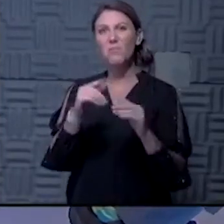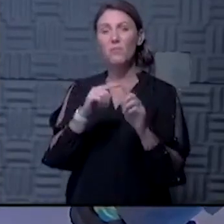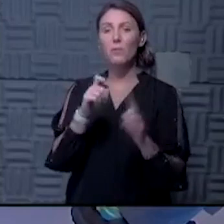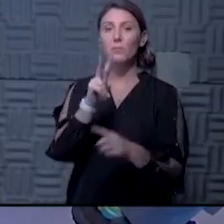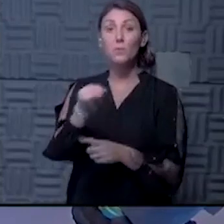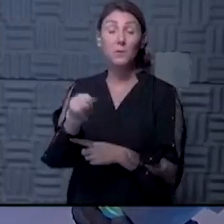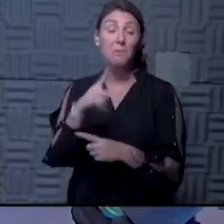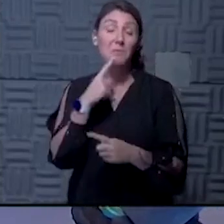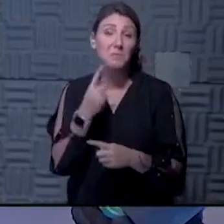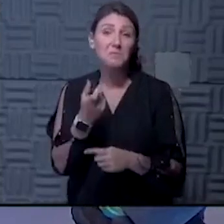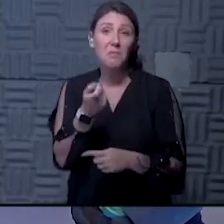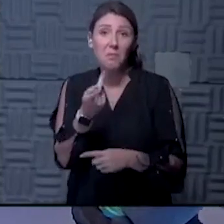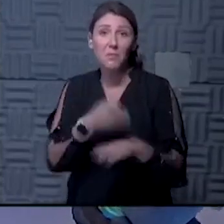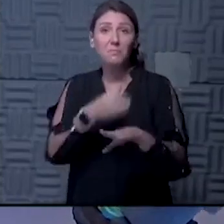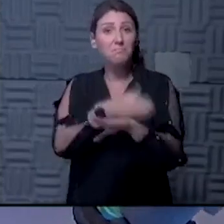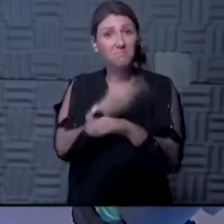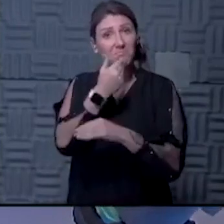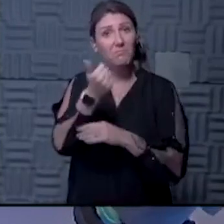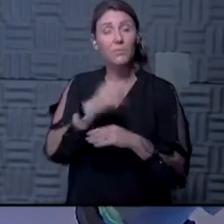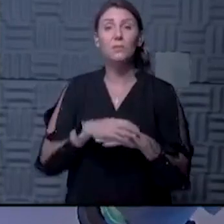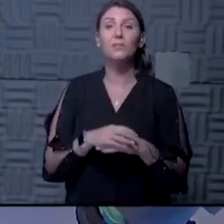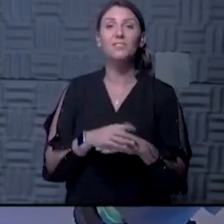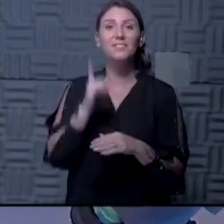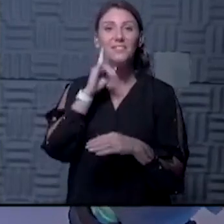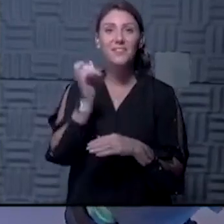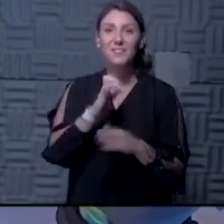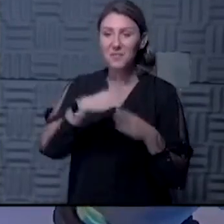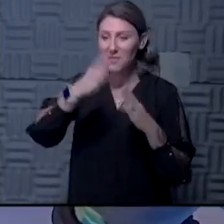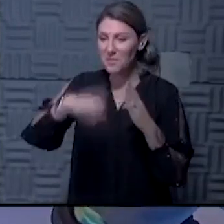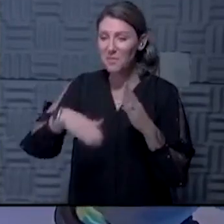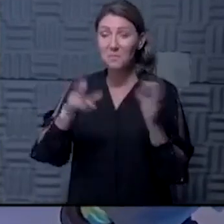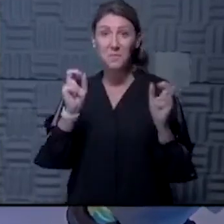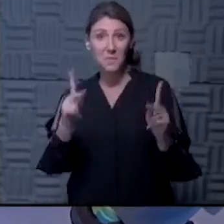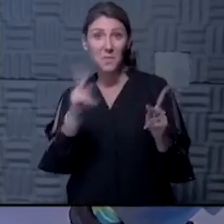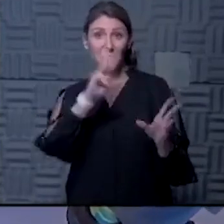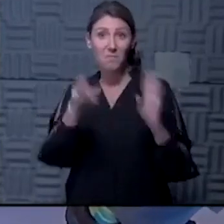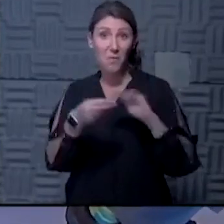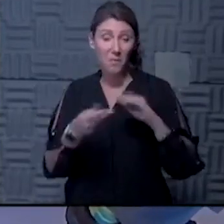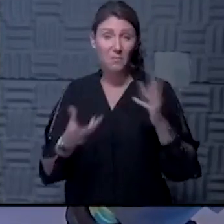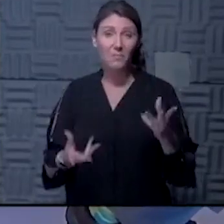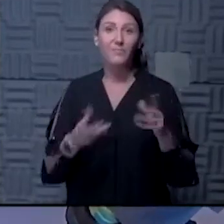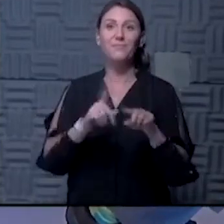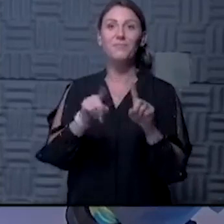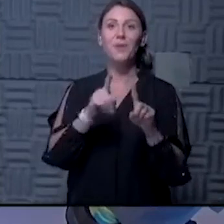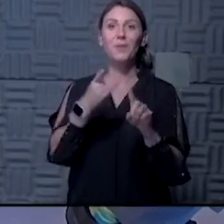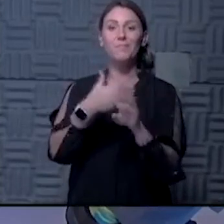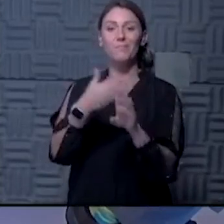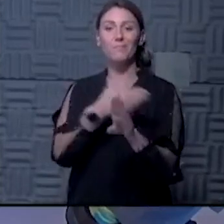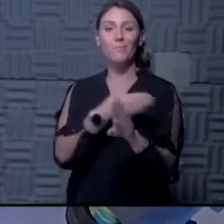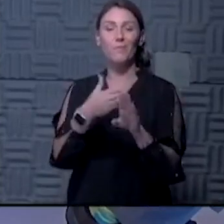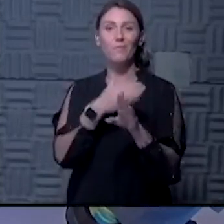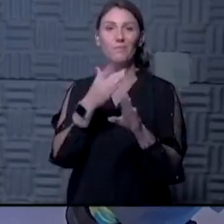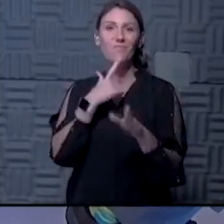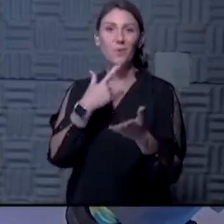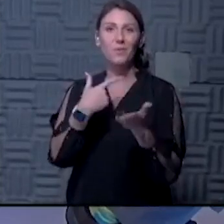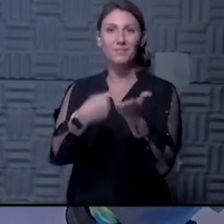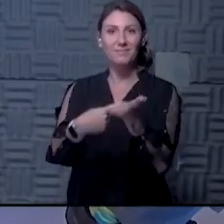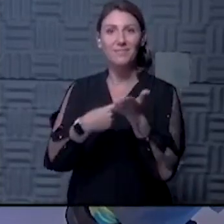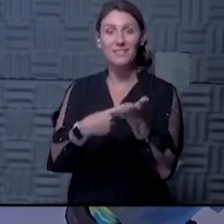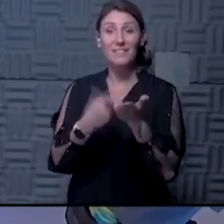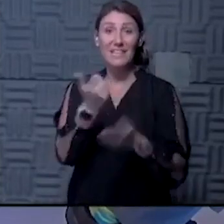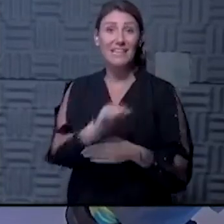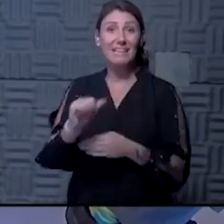things are a little better. All right. Well, sounds like the weekend was okay overall. Before we jump into our discussion, are